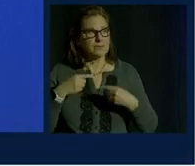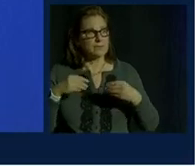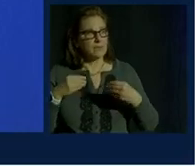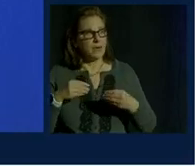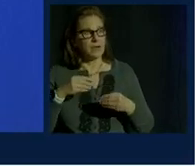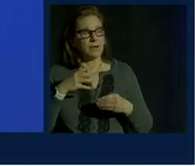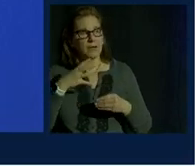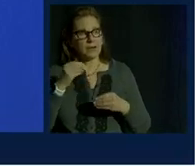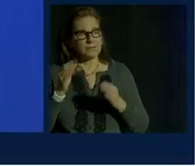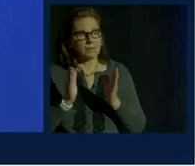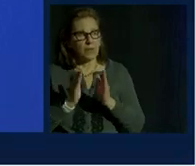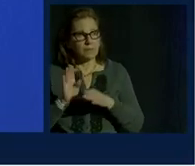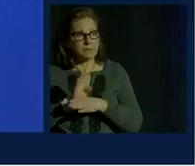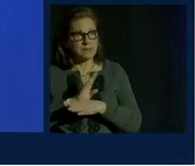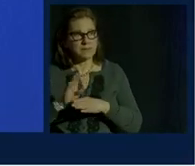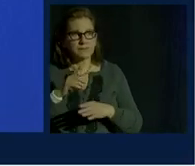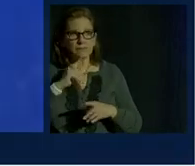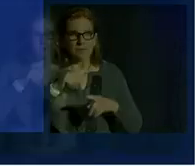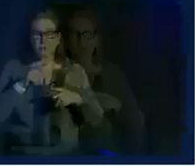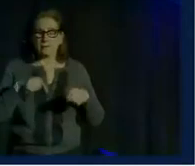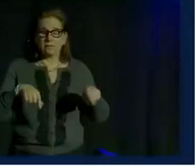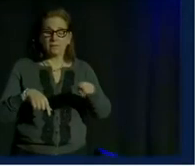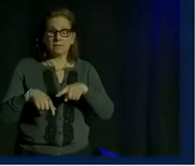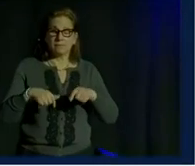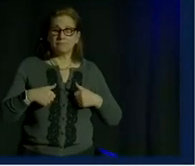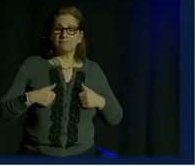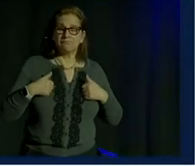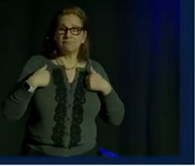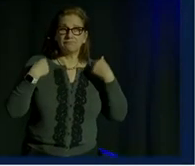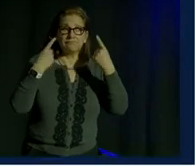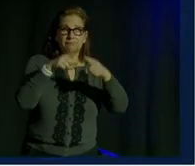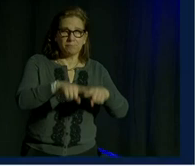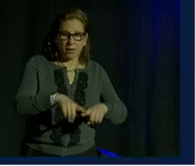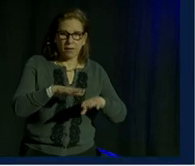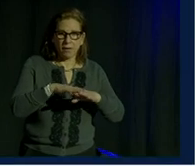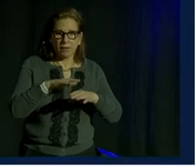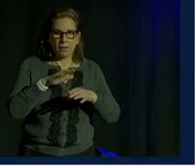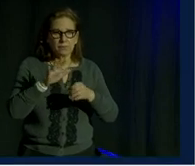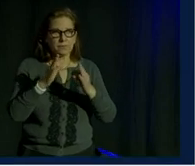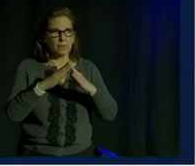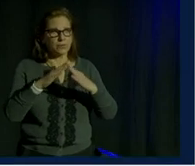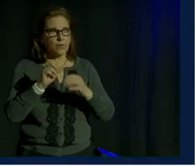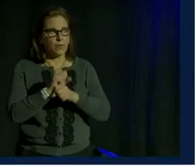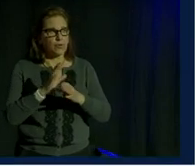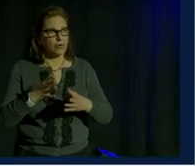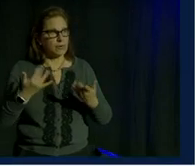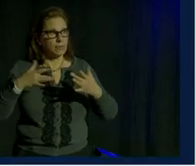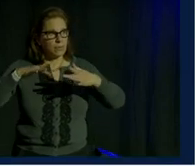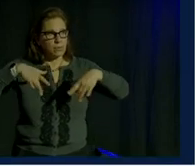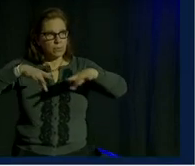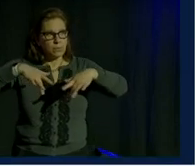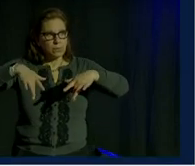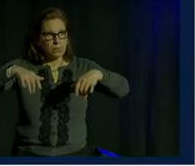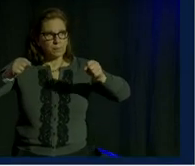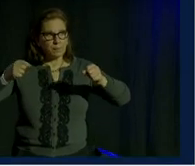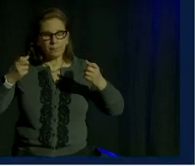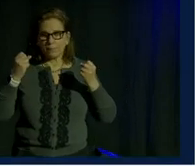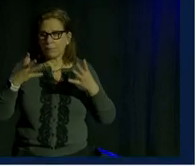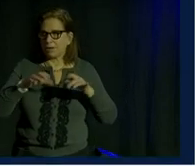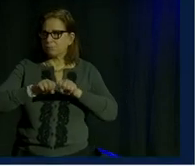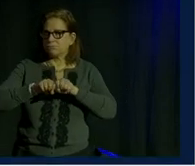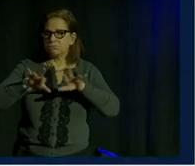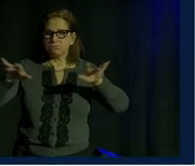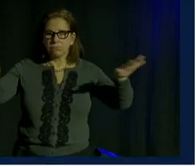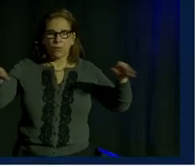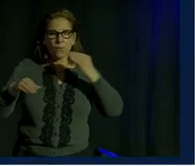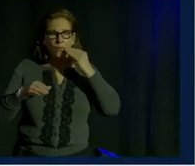depend on downtown office workers to survive, and the vast majority of those employees have been teleworking for 12 months. Today,